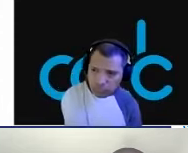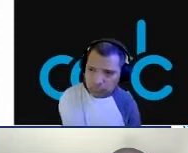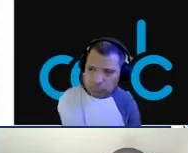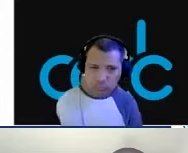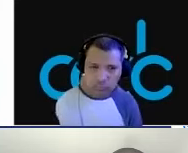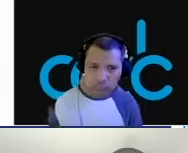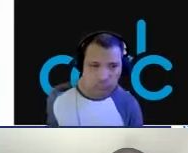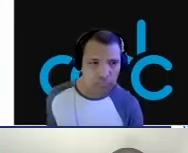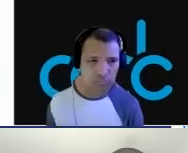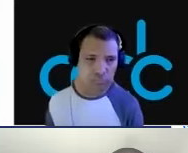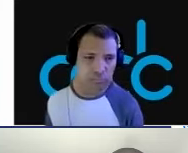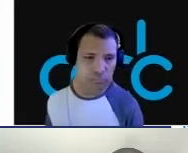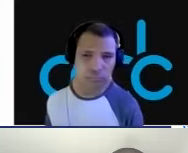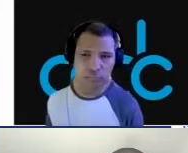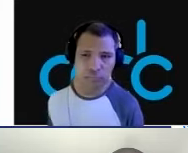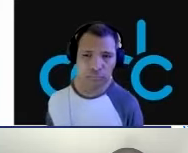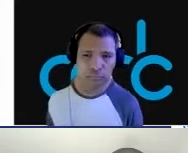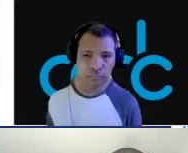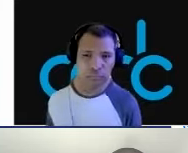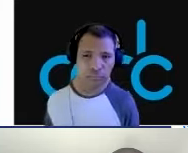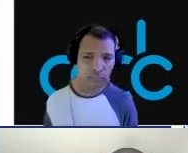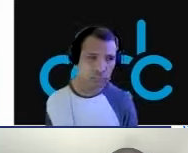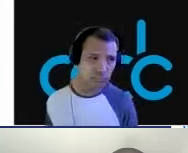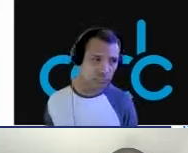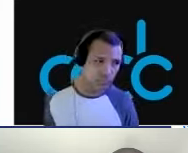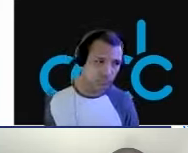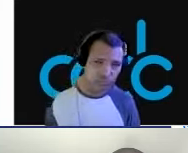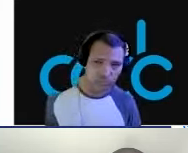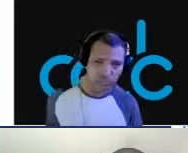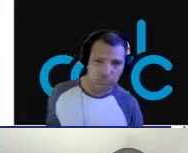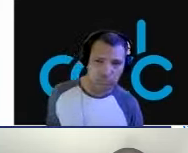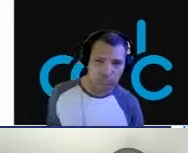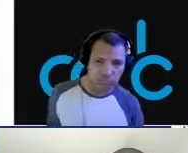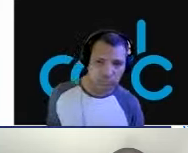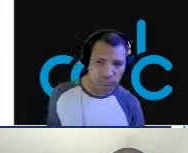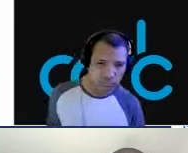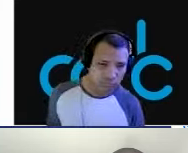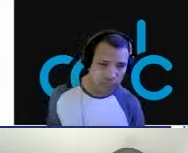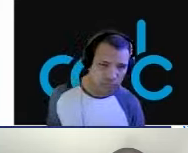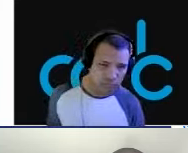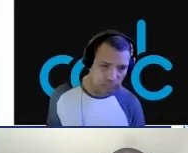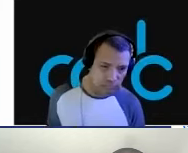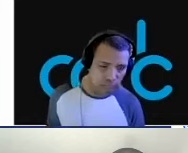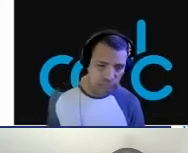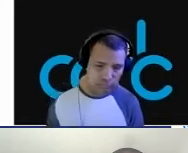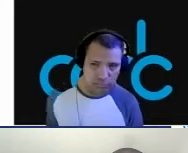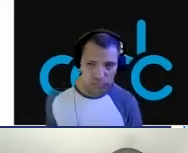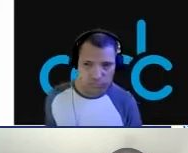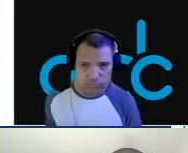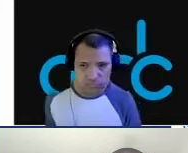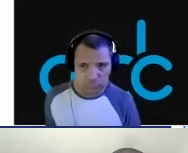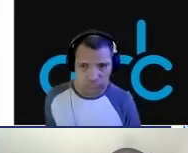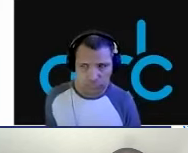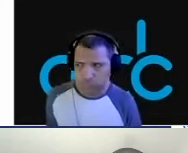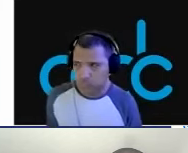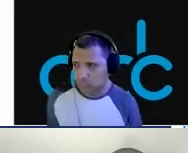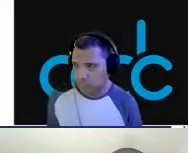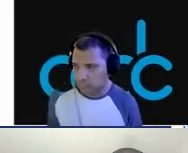is and know what their experience is, and what they're going through during the postpartum period. There's also a lack of data when it comes